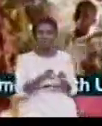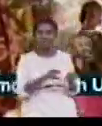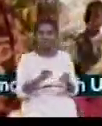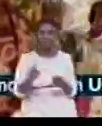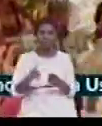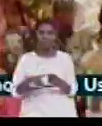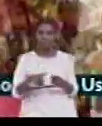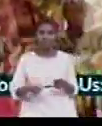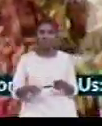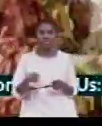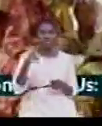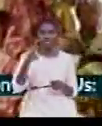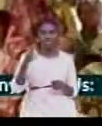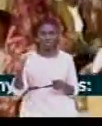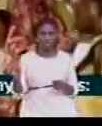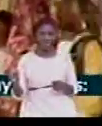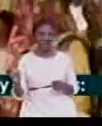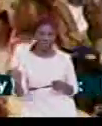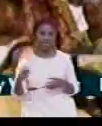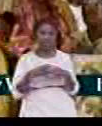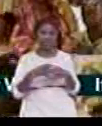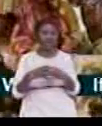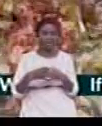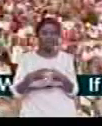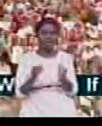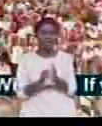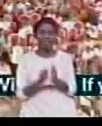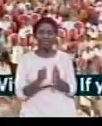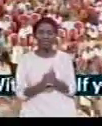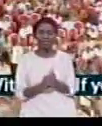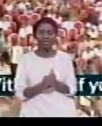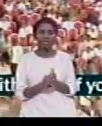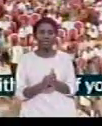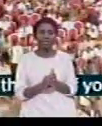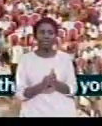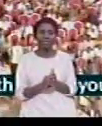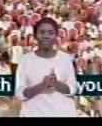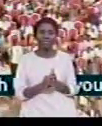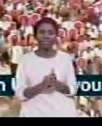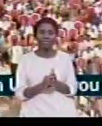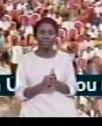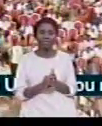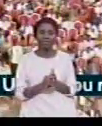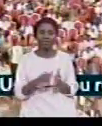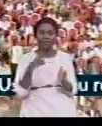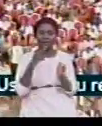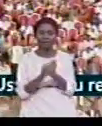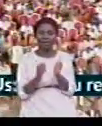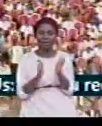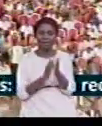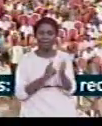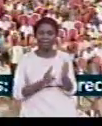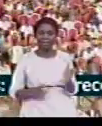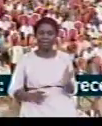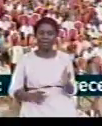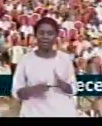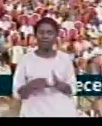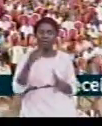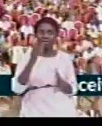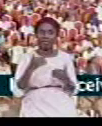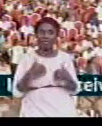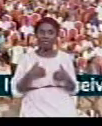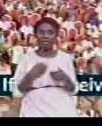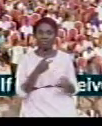Kingdom, as Cesson and Caroline is saying, praise the Lord for his healing power that visited me tonight. I